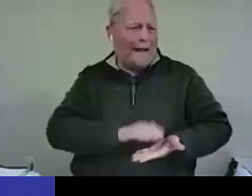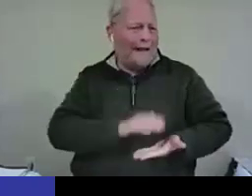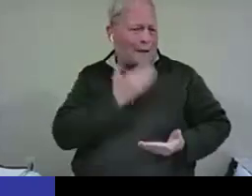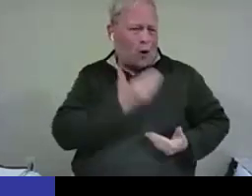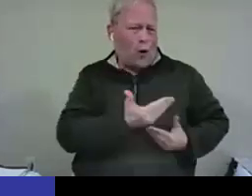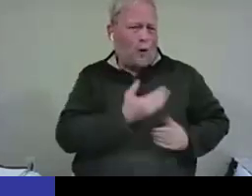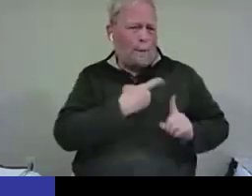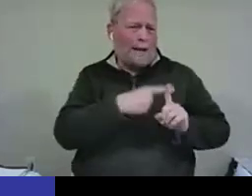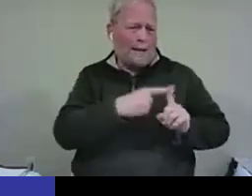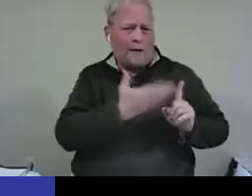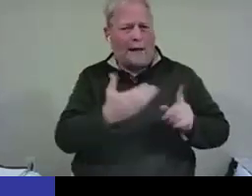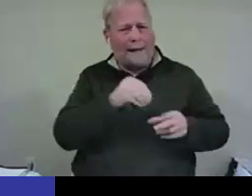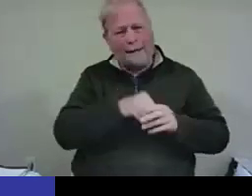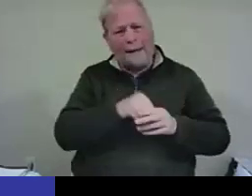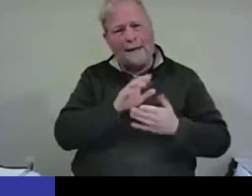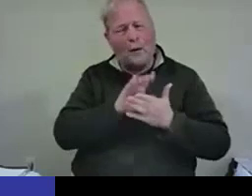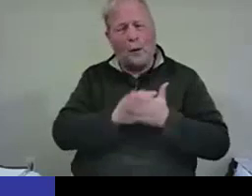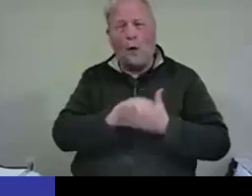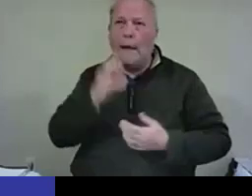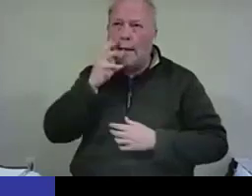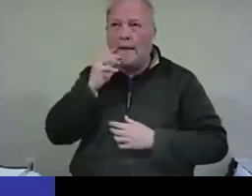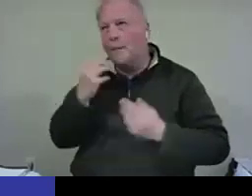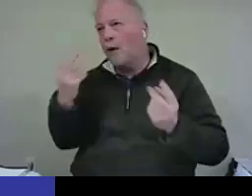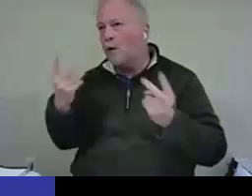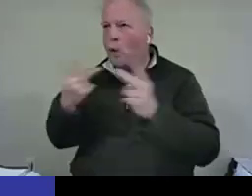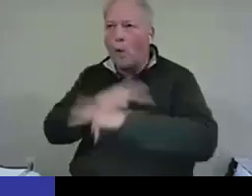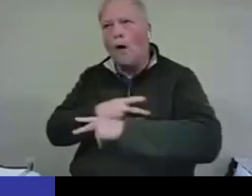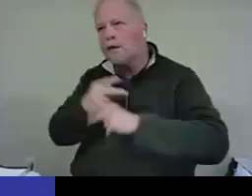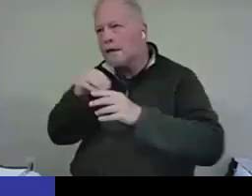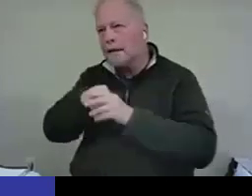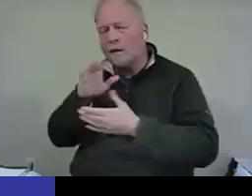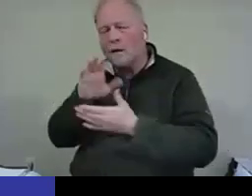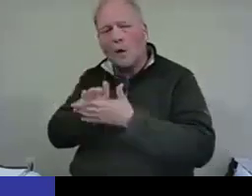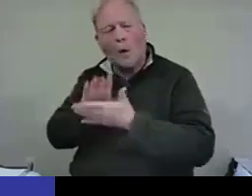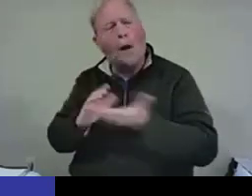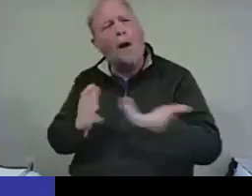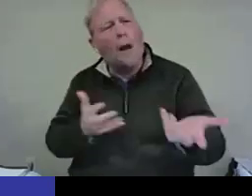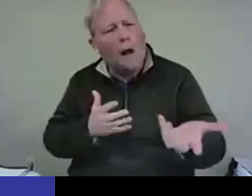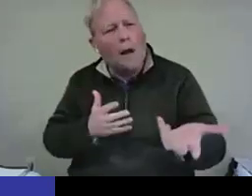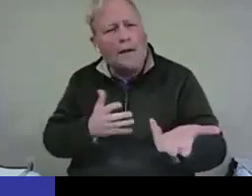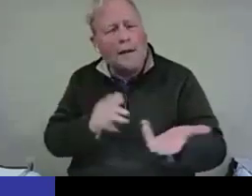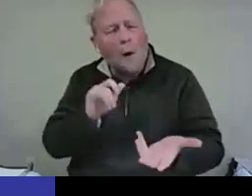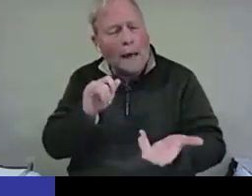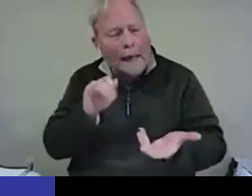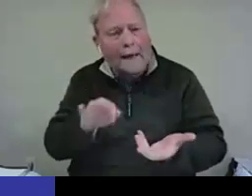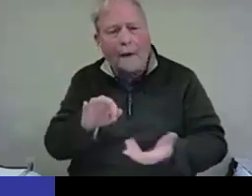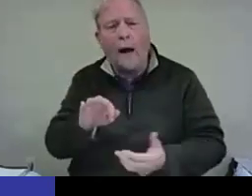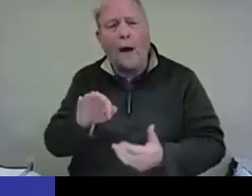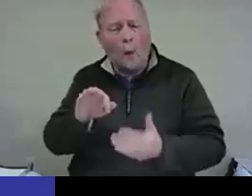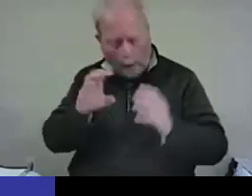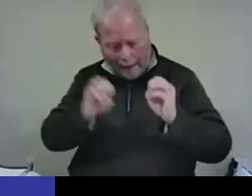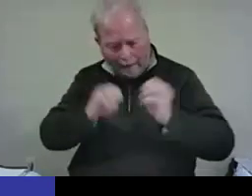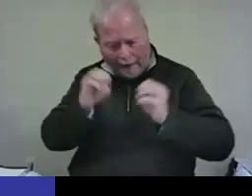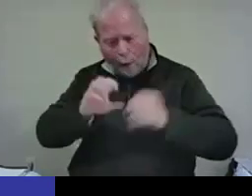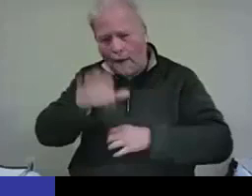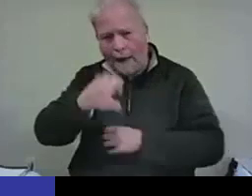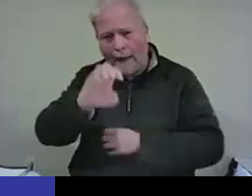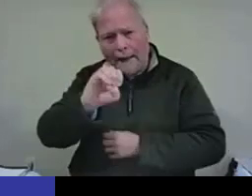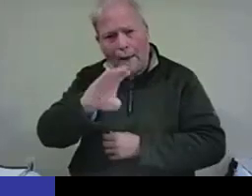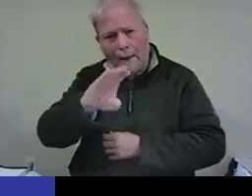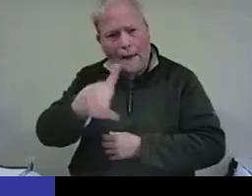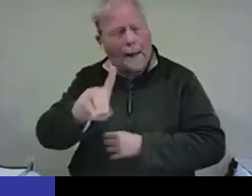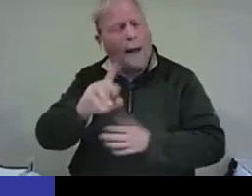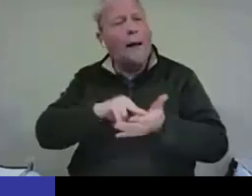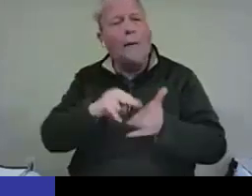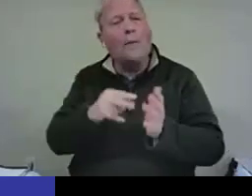reaches the point of being evaluated where a team's considering whether or not they have an emotional behavioral disability, this student's likely a kid who's